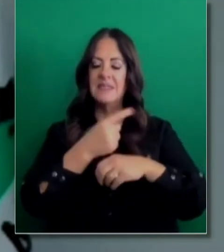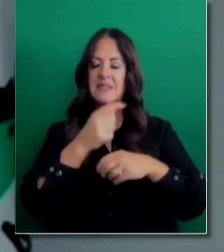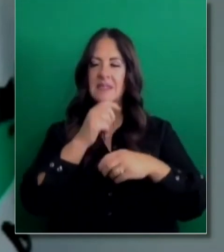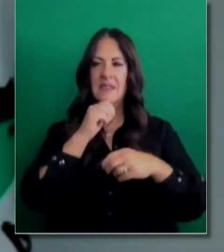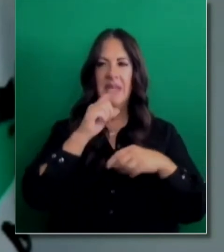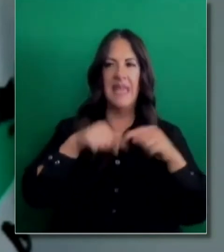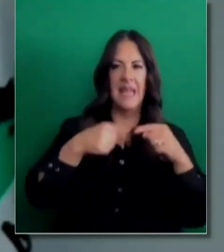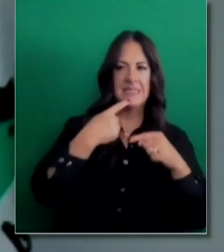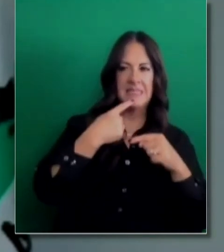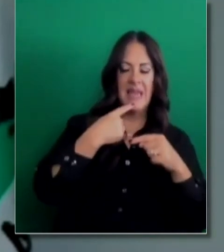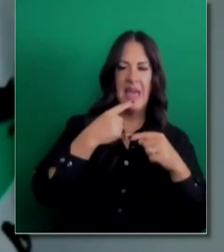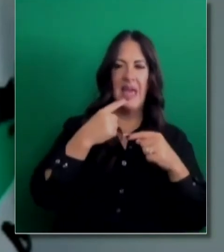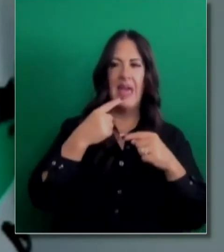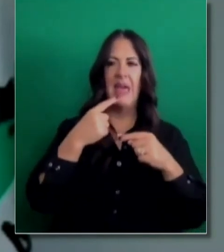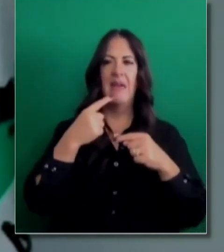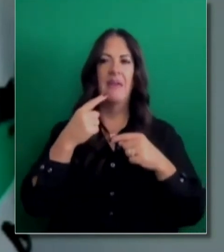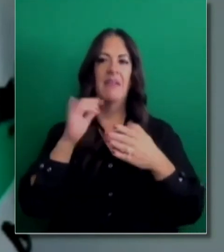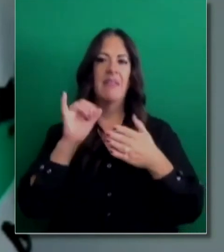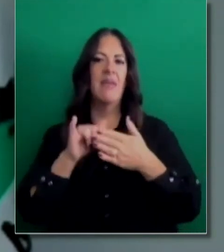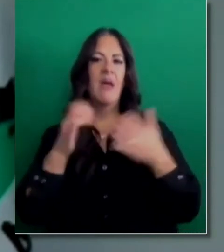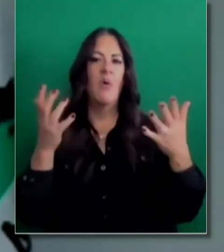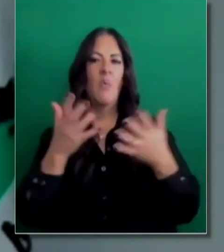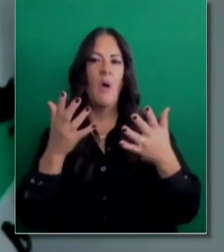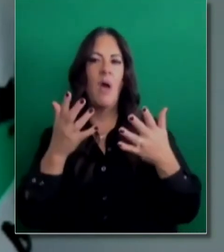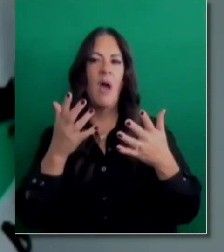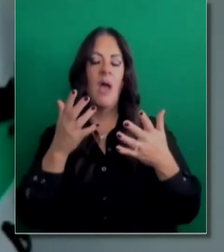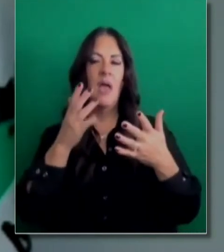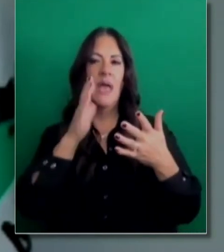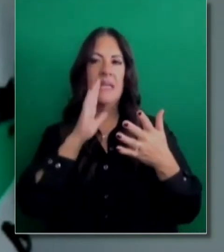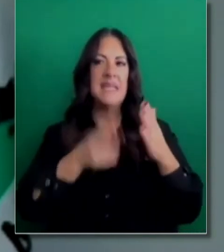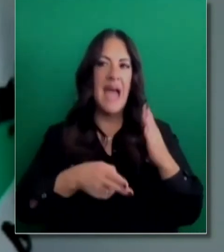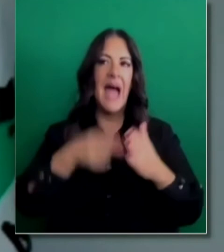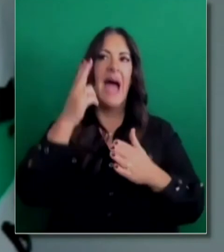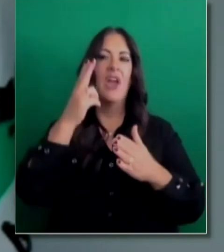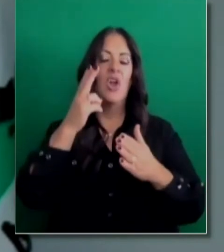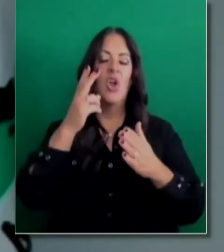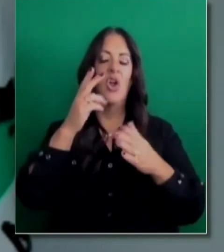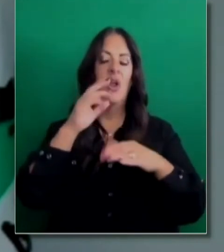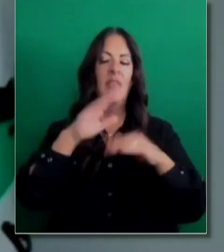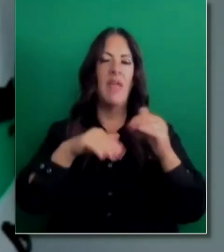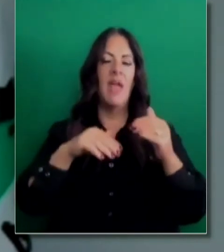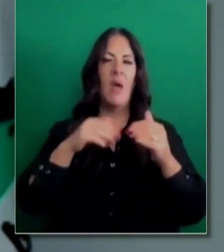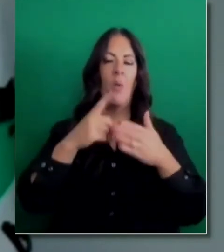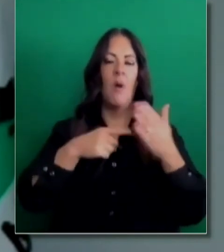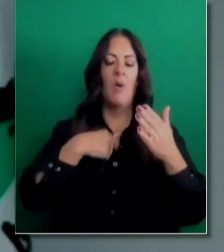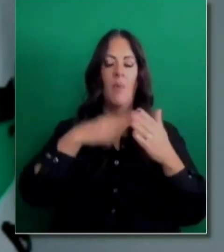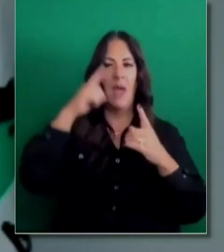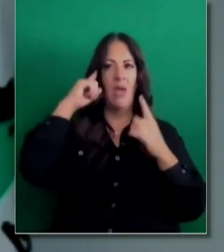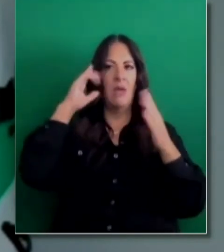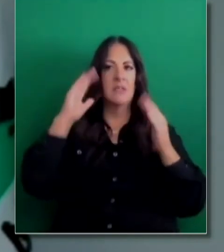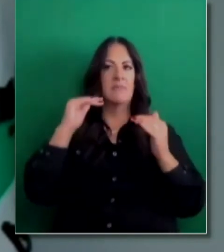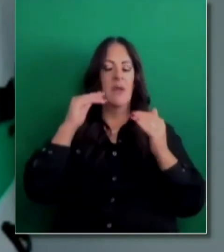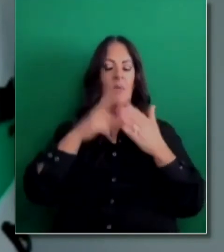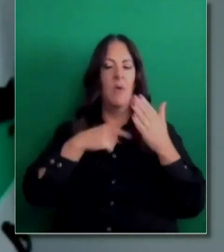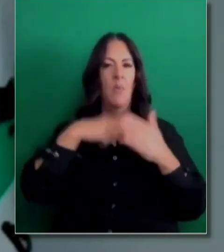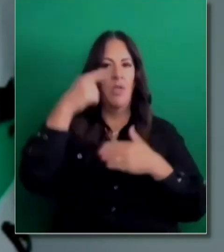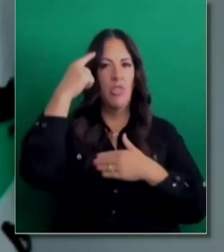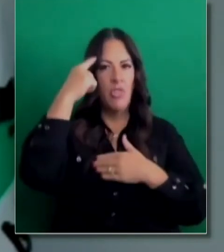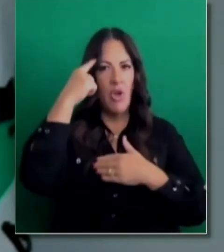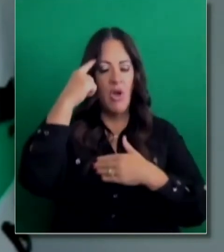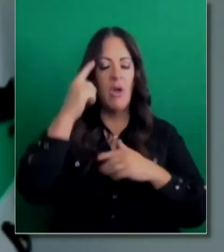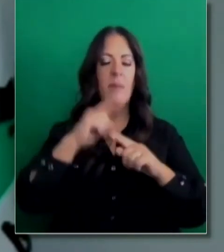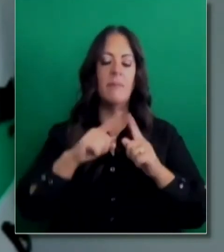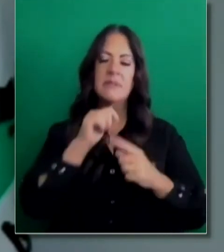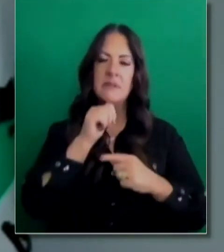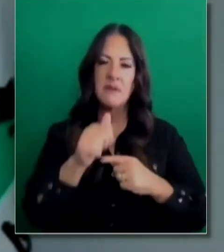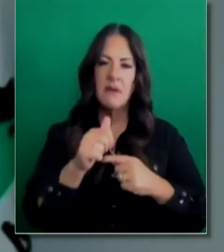isn't as high as we had feared. But we're hopeful that that will be the case. Even though I'll just emphasize that we do